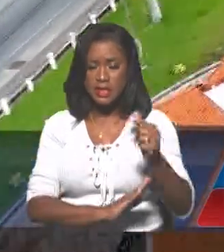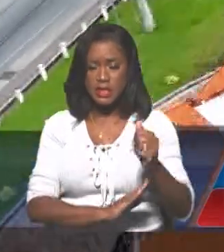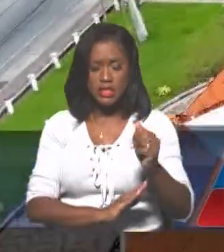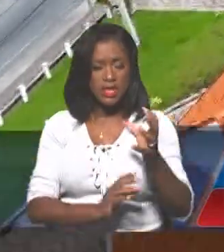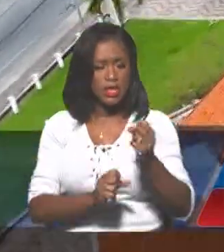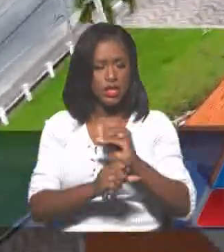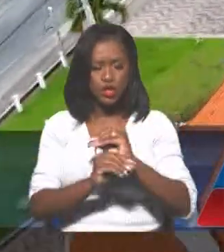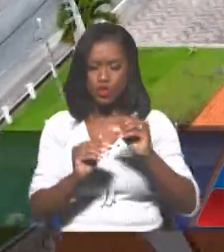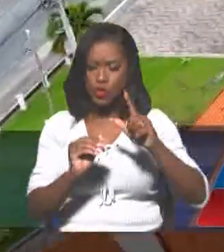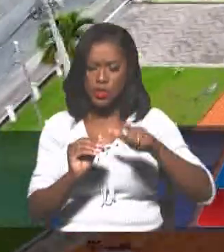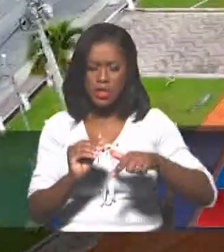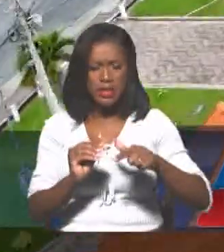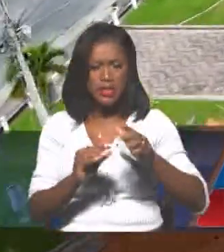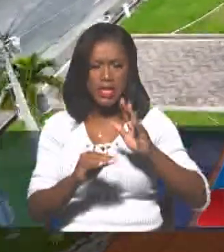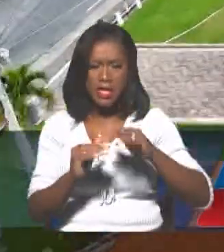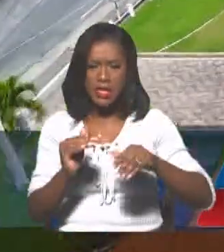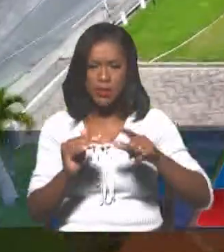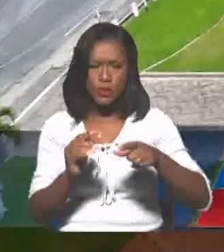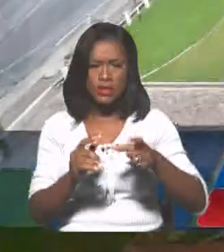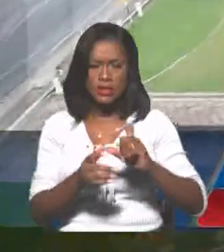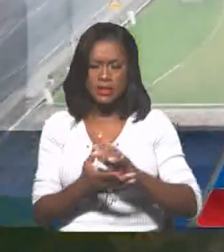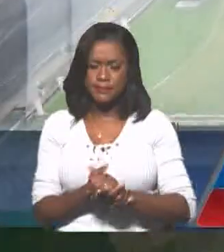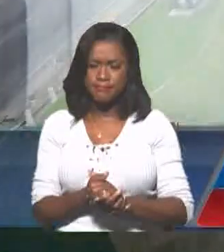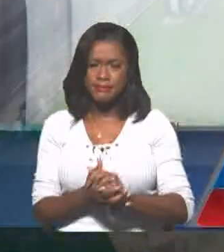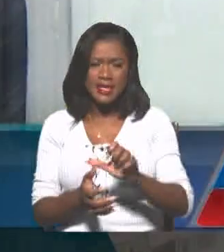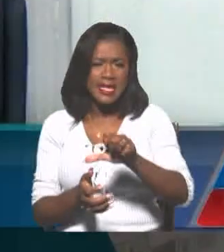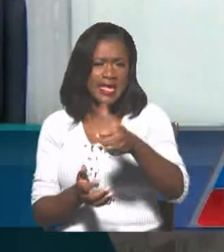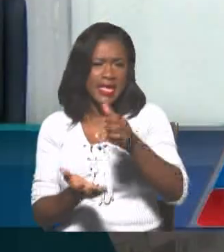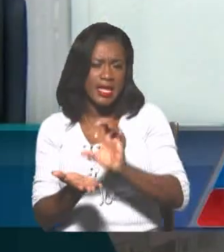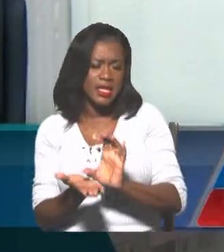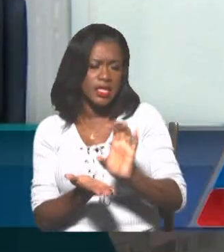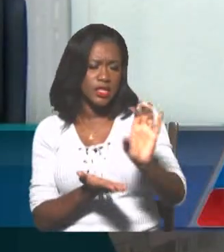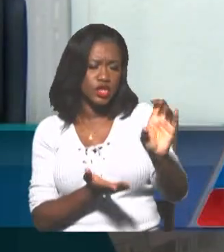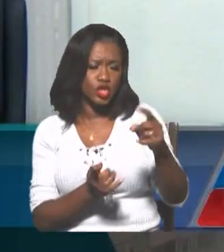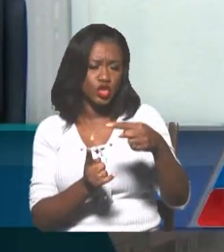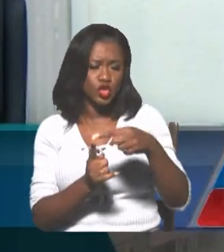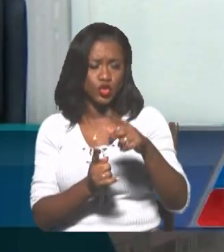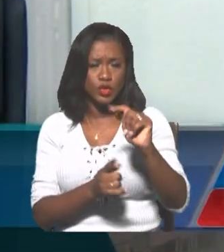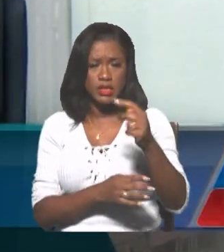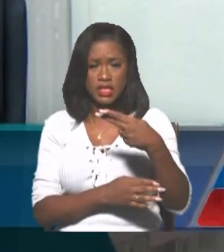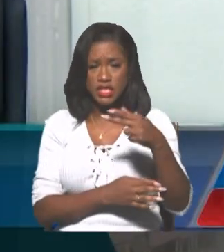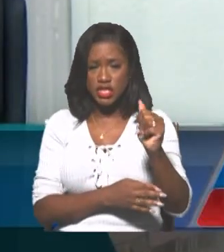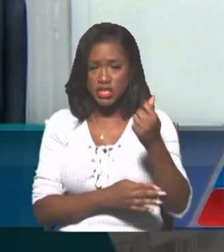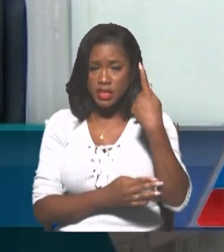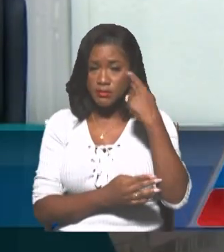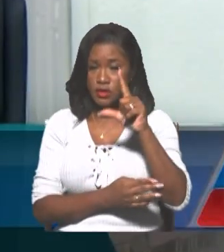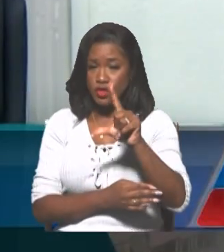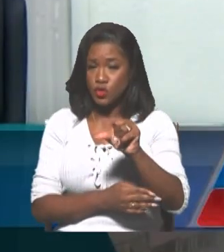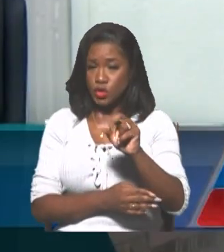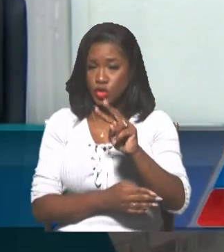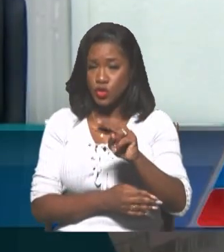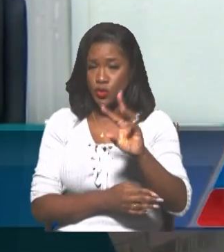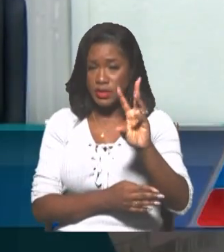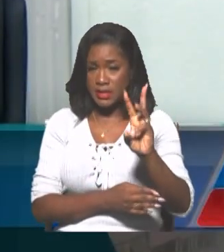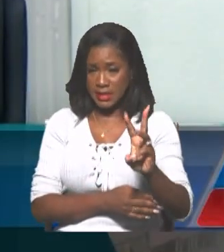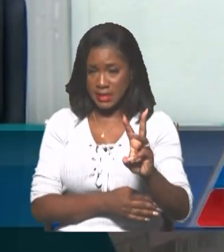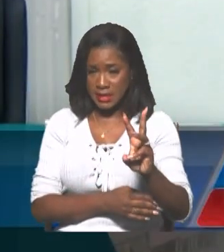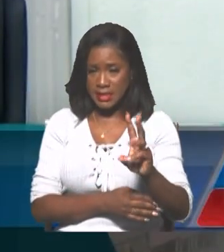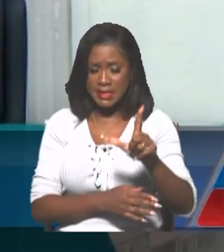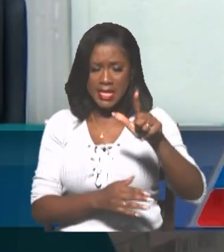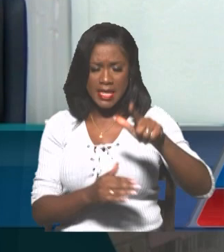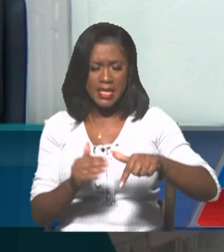less than what is requested. Any allocation to the THA in fiscal 2026 that is less